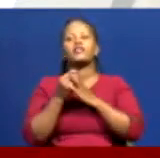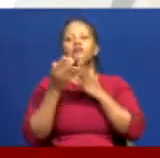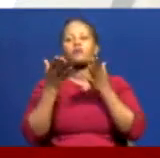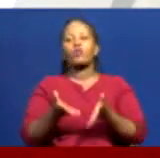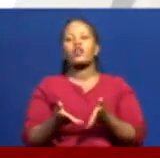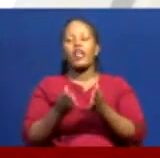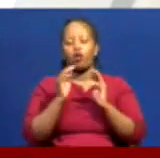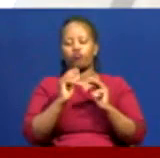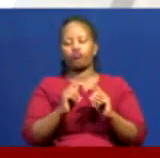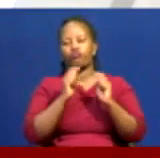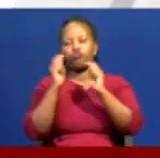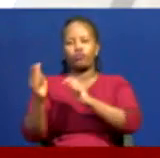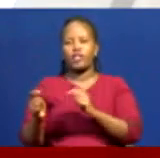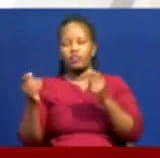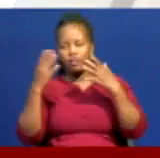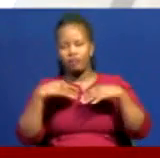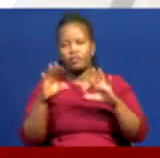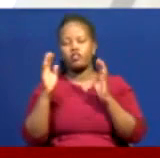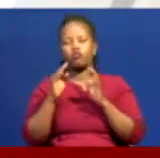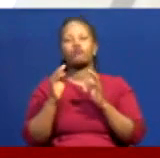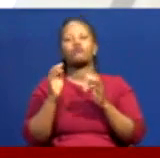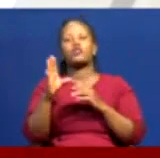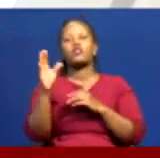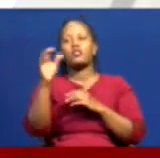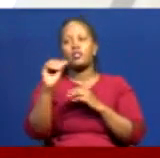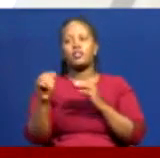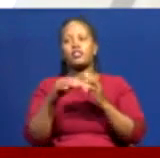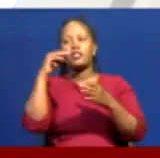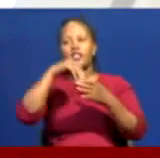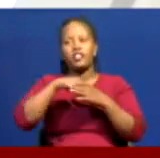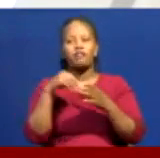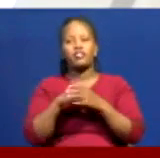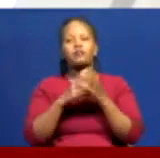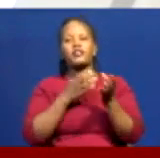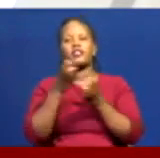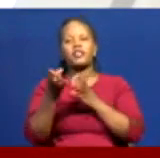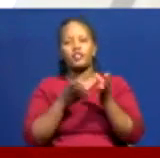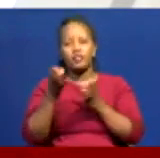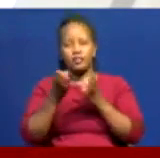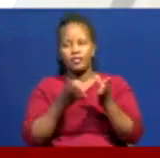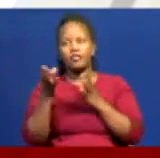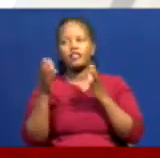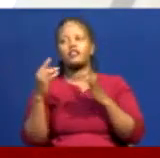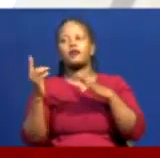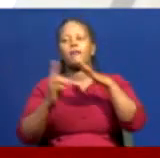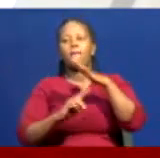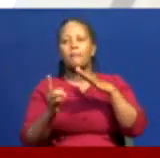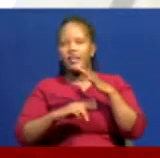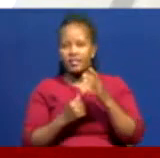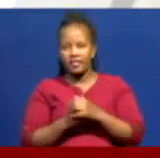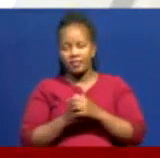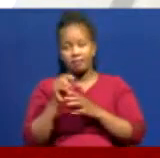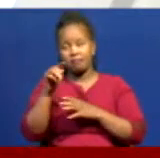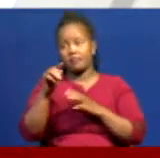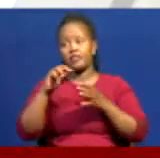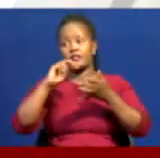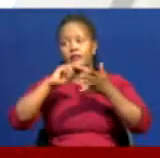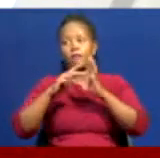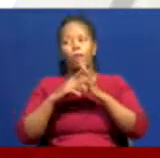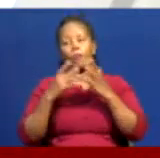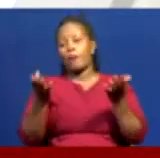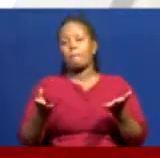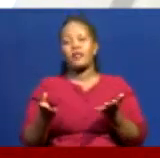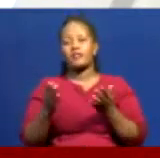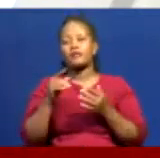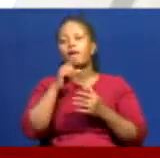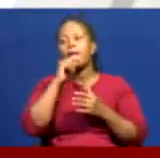now the Cabinet Secretary, Investments and Trade as Industry. That obviously means that Moses